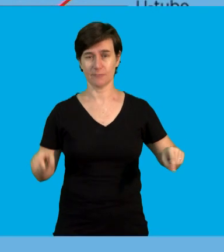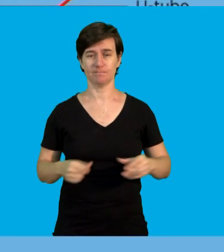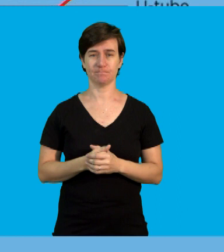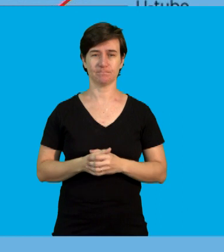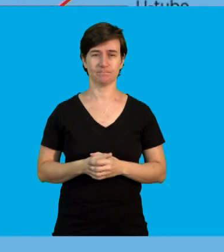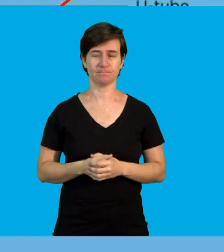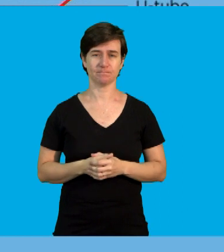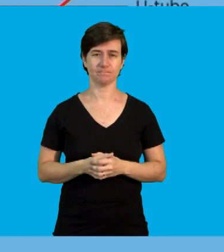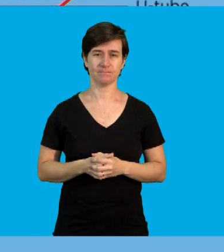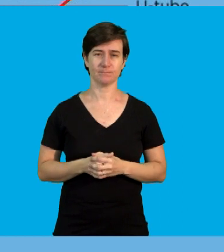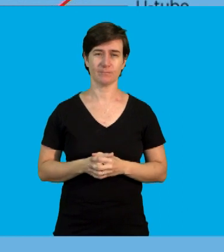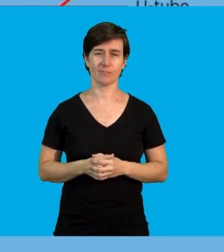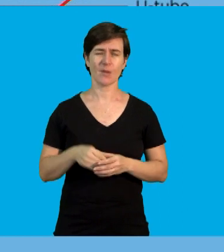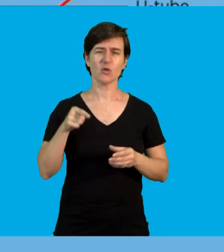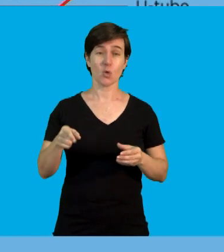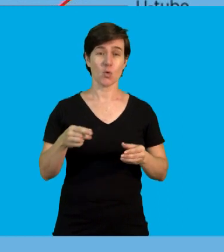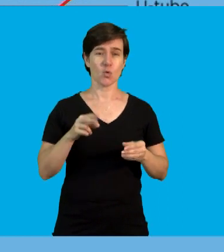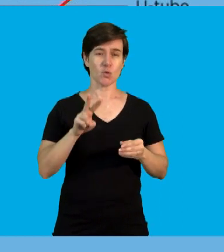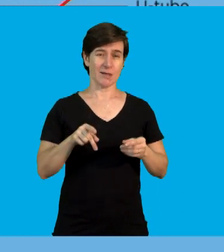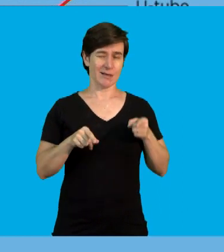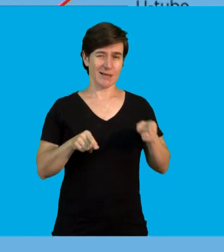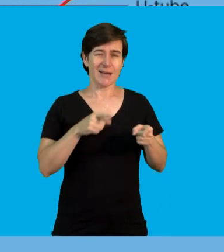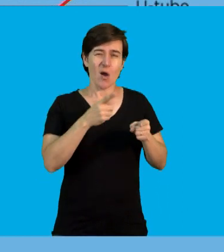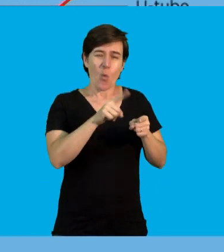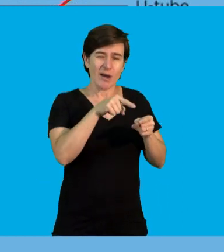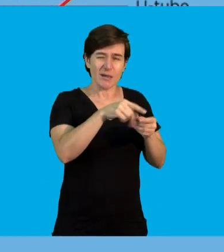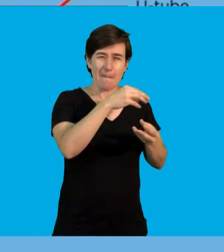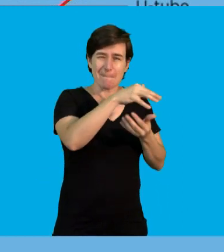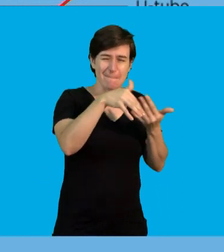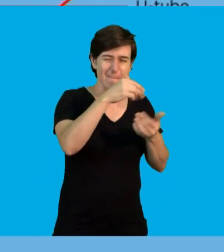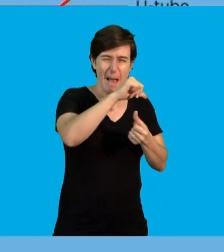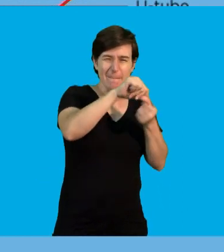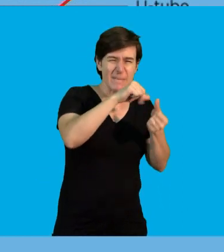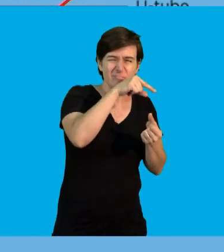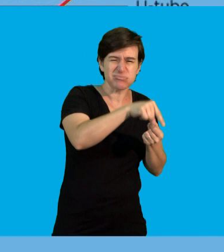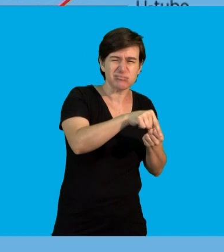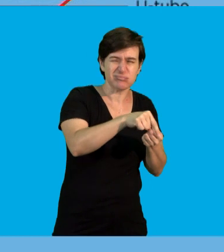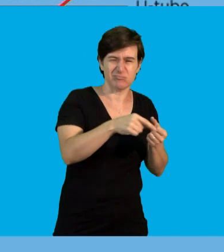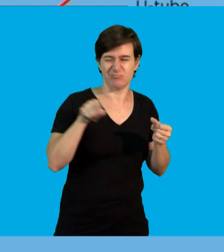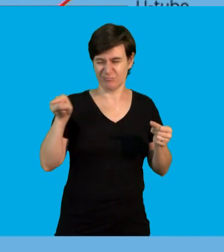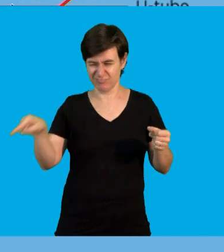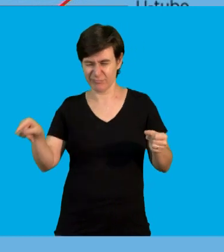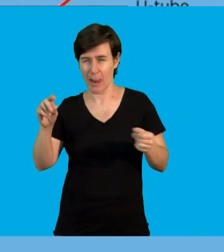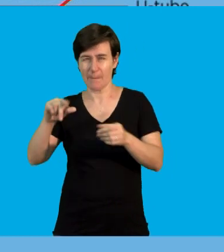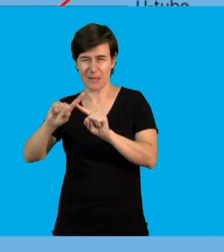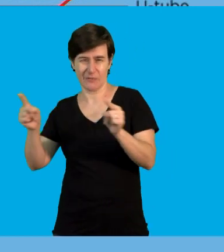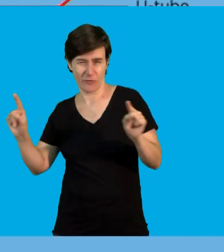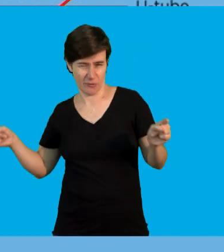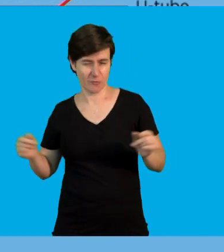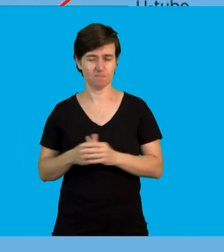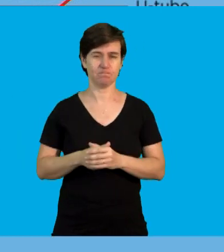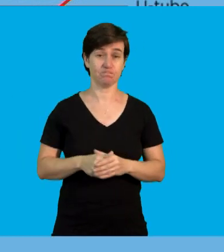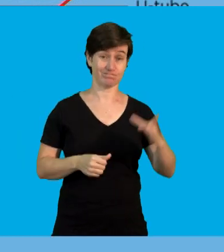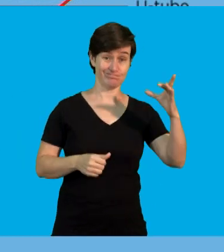an electrolyte is different from the other one. So the solution, if we were to label this as beaker 1 and beaker number 2, the